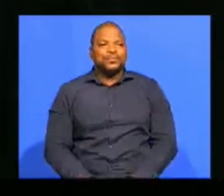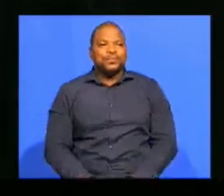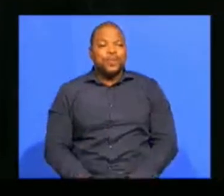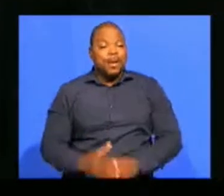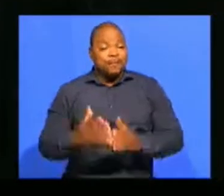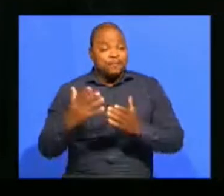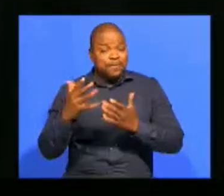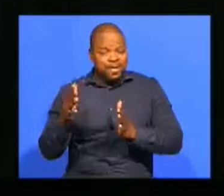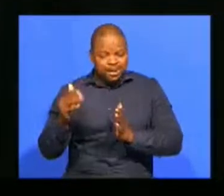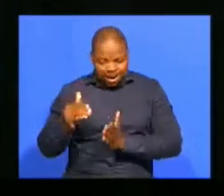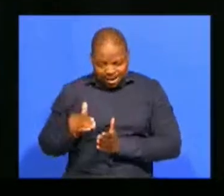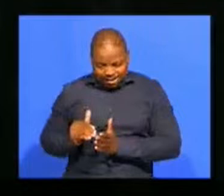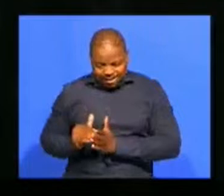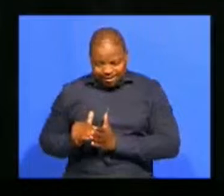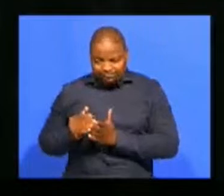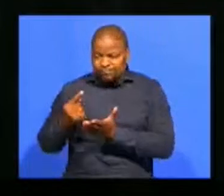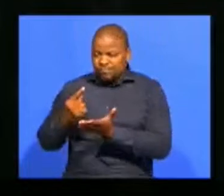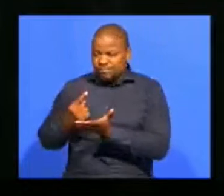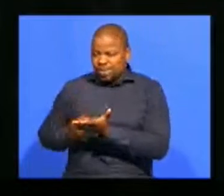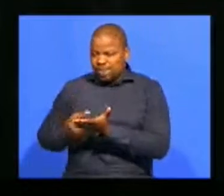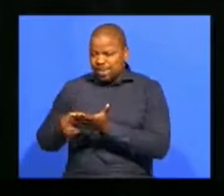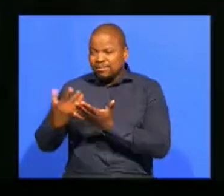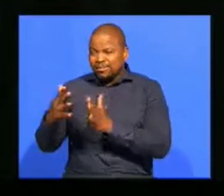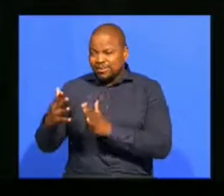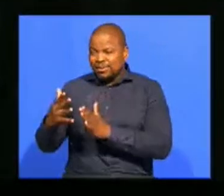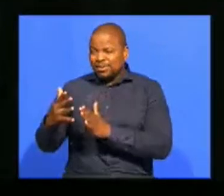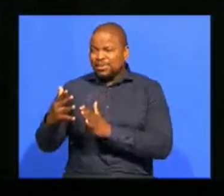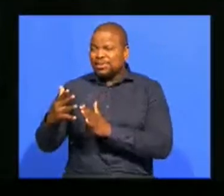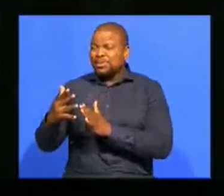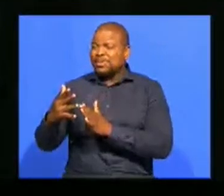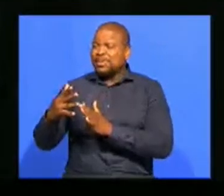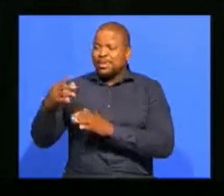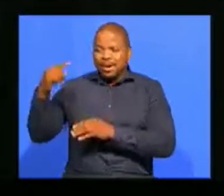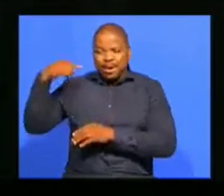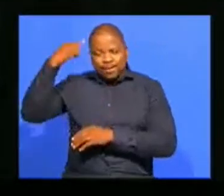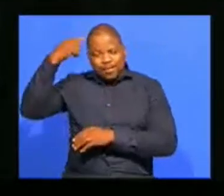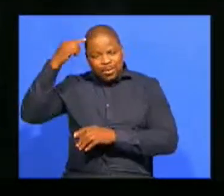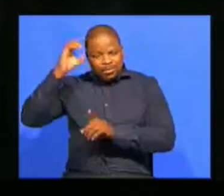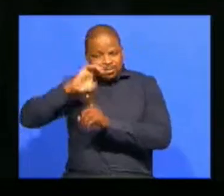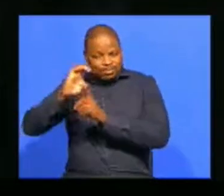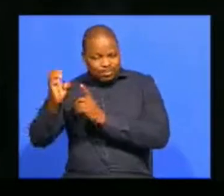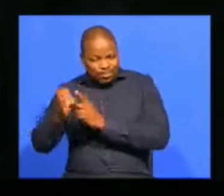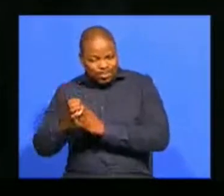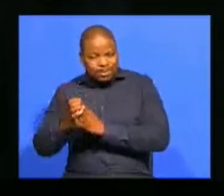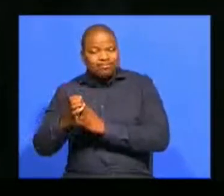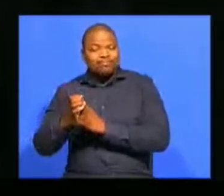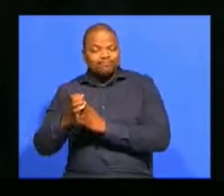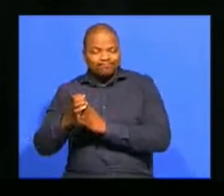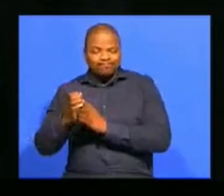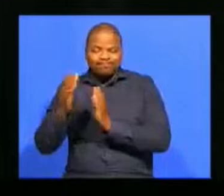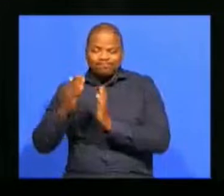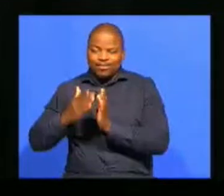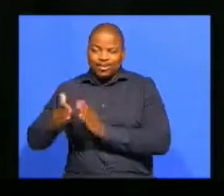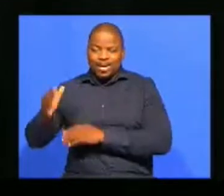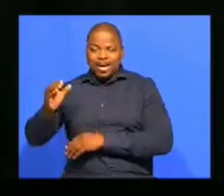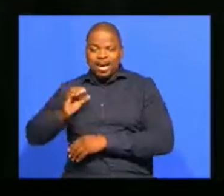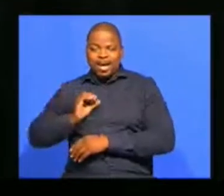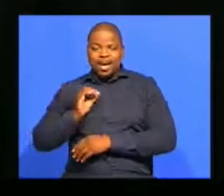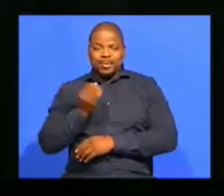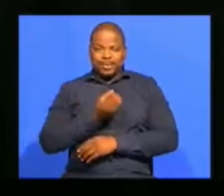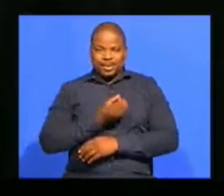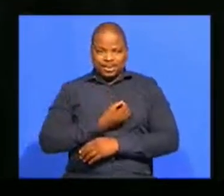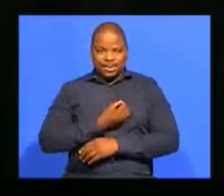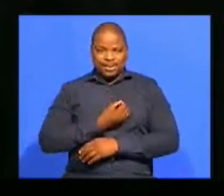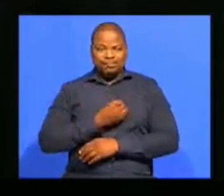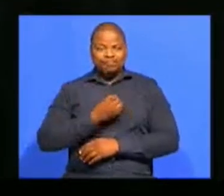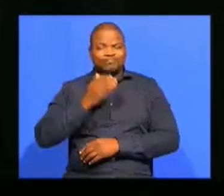We've also discussed our geopolitical environment in the multilateral space, and yet